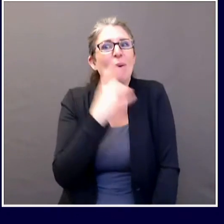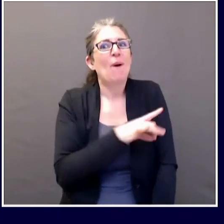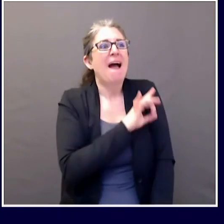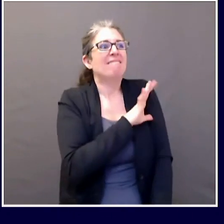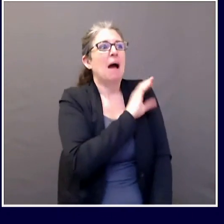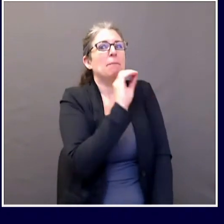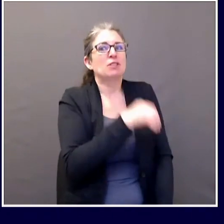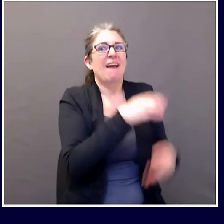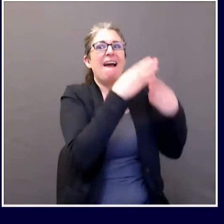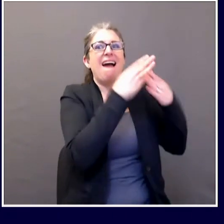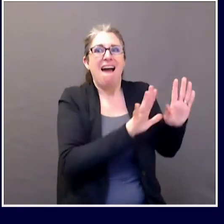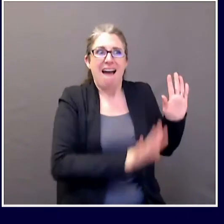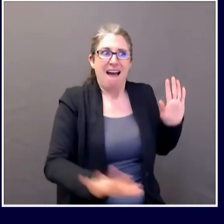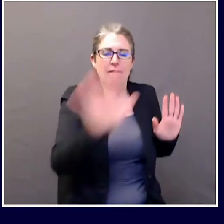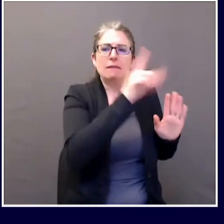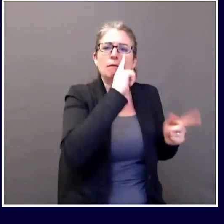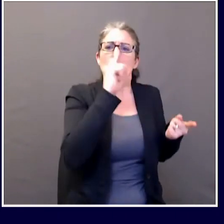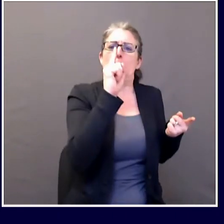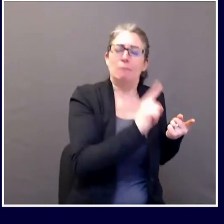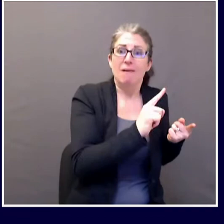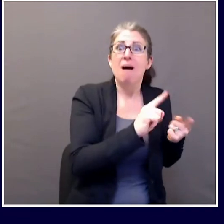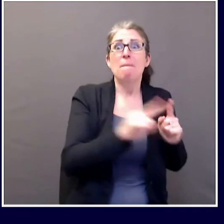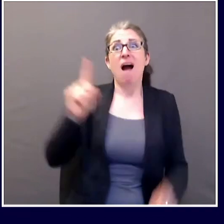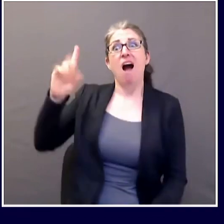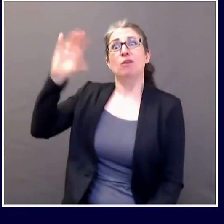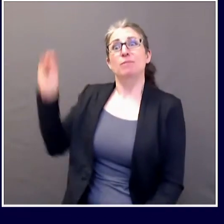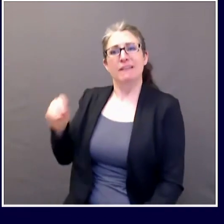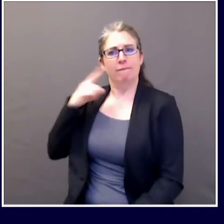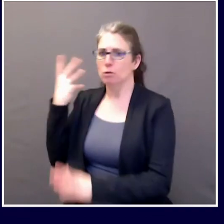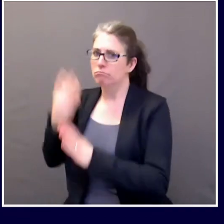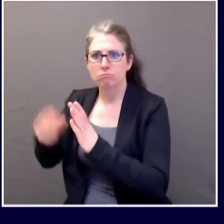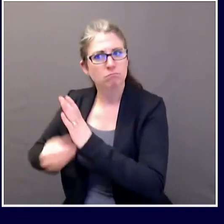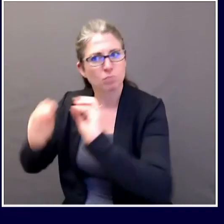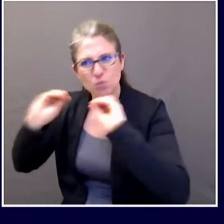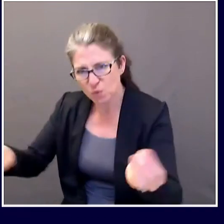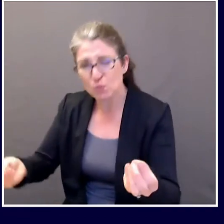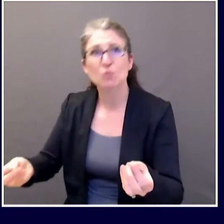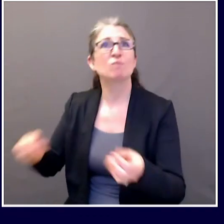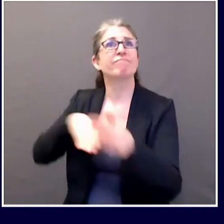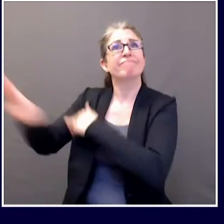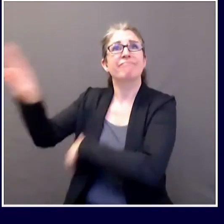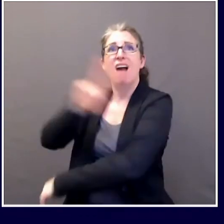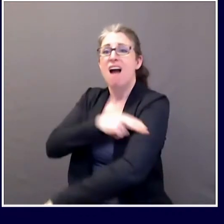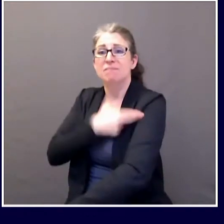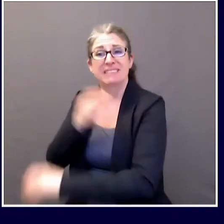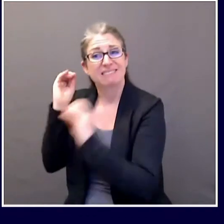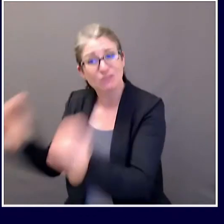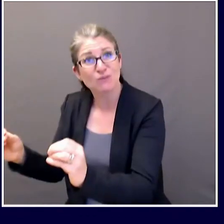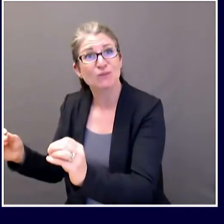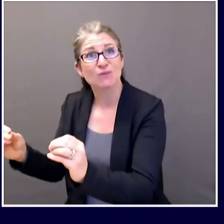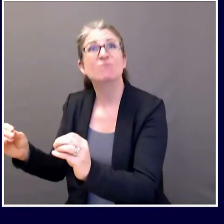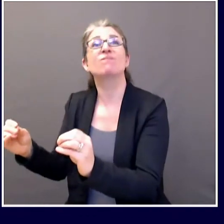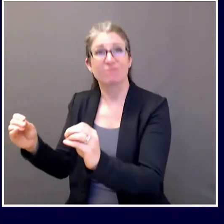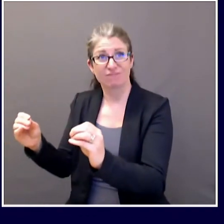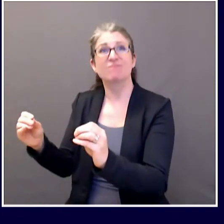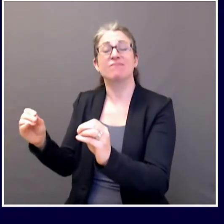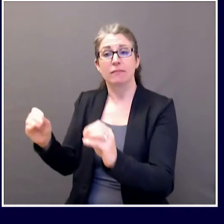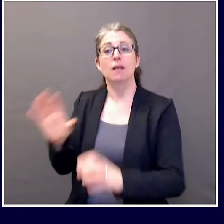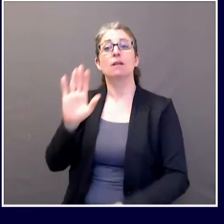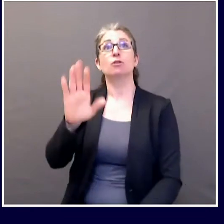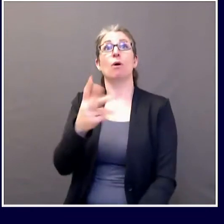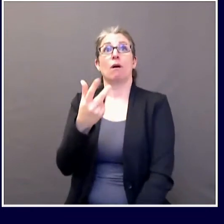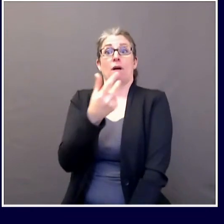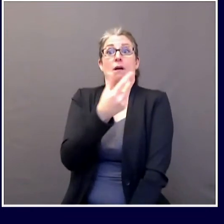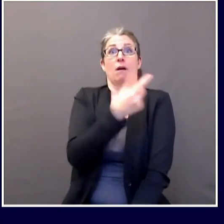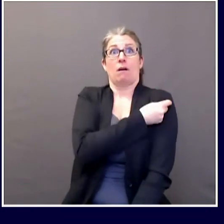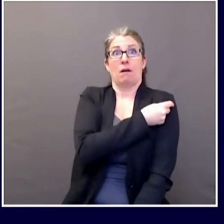vaccine on COVID cases that required medical intervention, such as a hospitalization or an ICU admission or